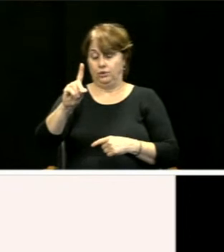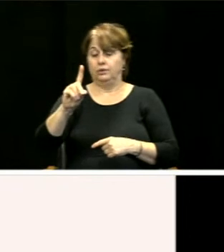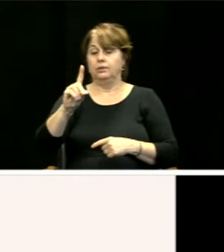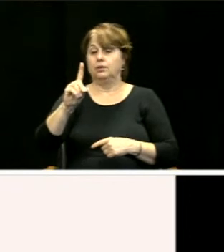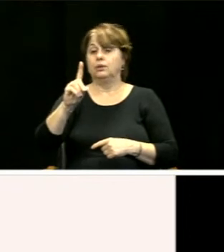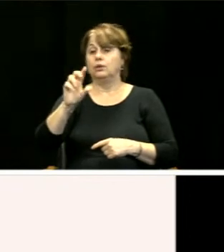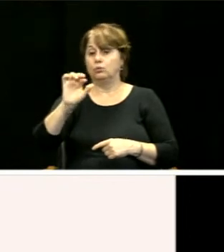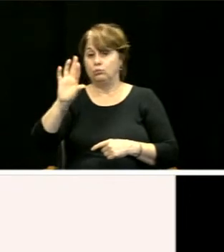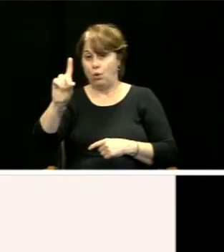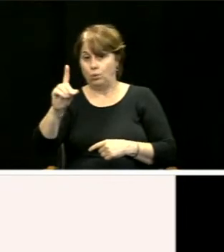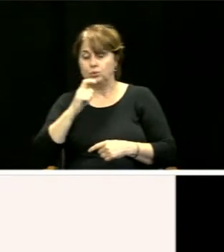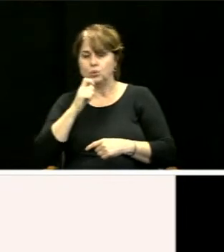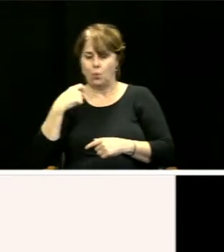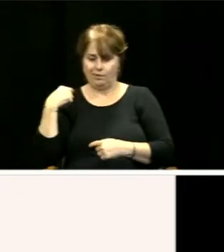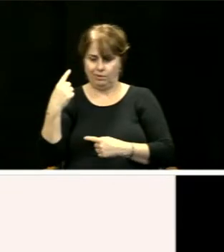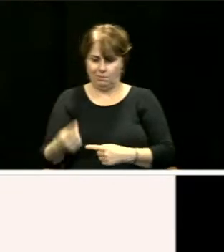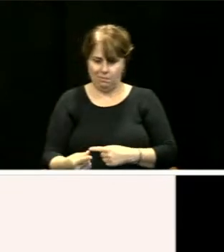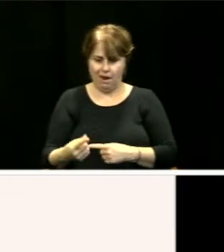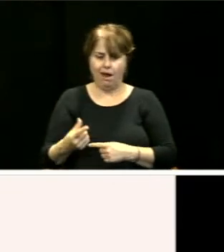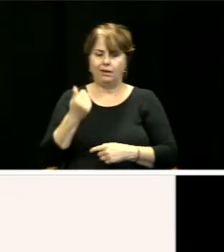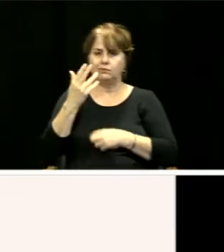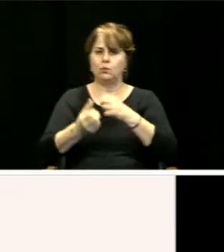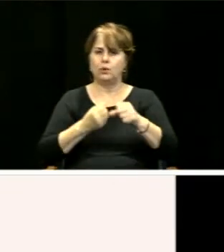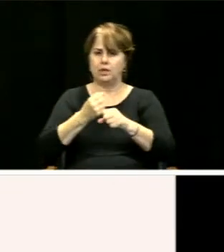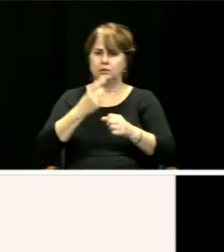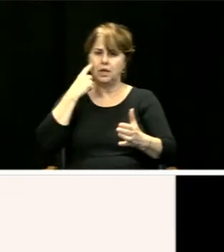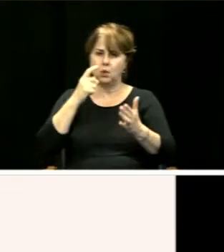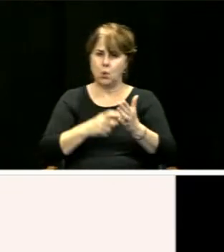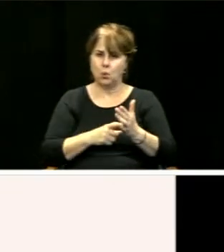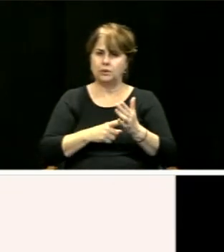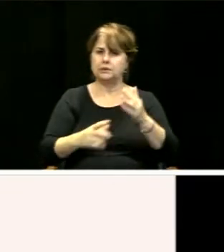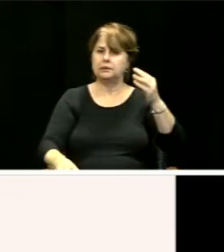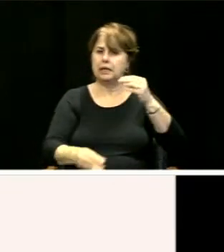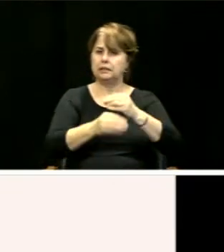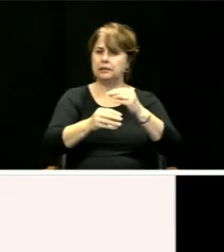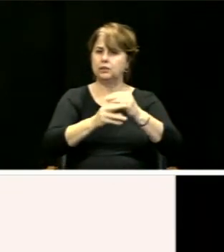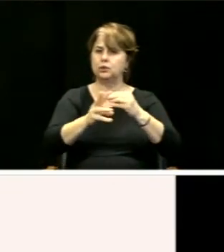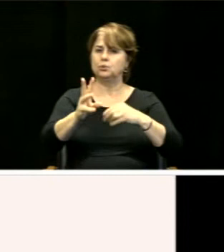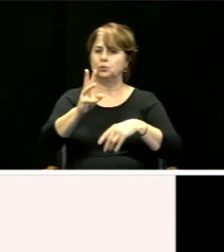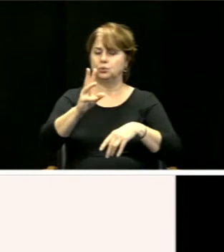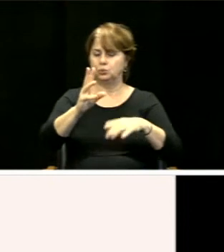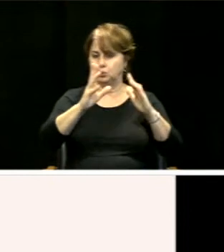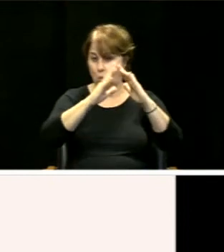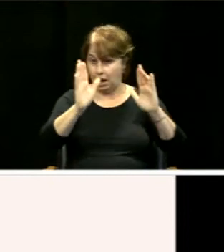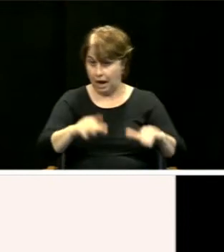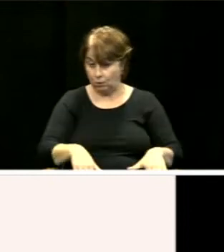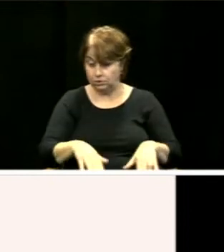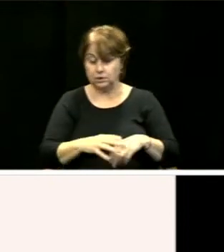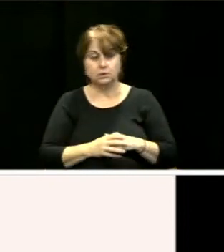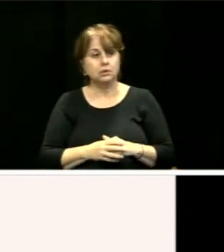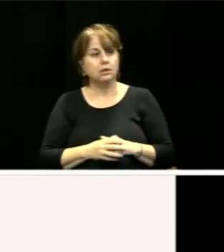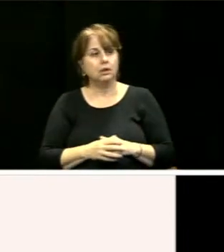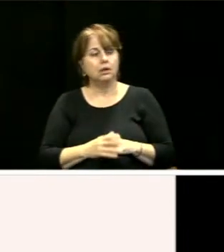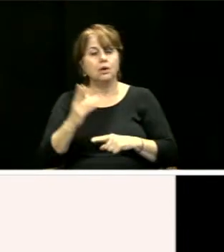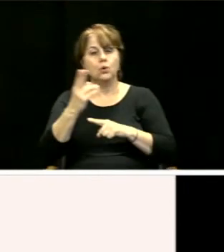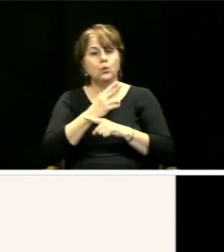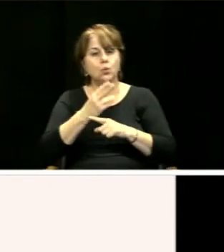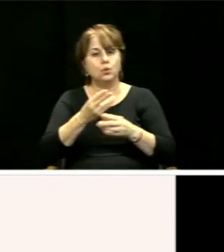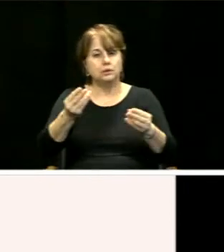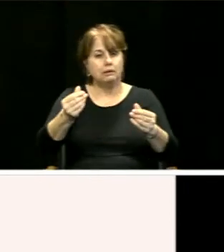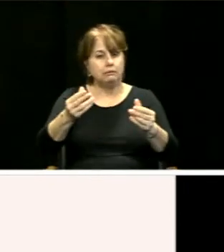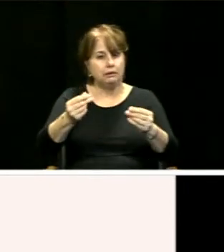noticed that as there's been additions to houses, there's more impervious use of land